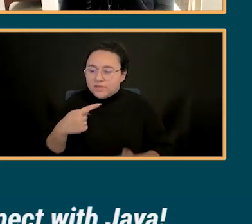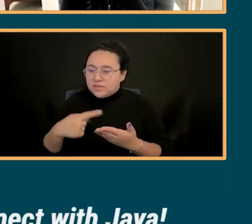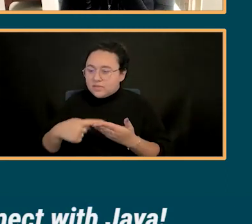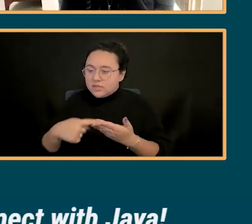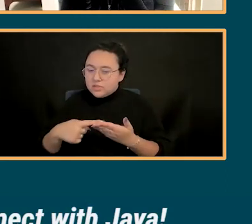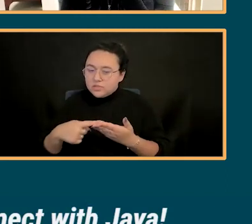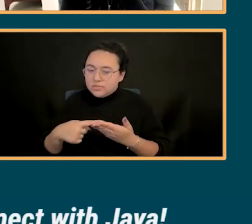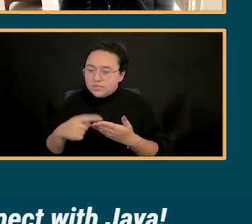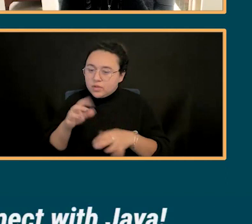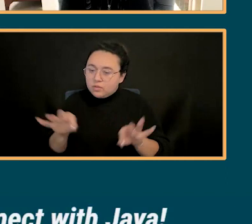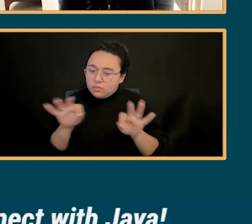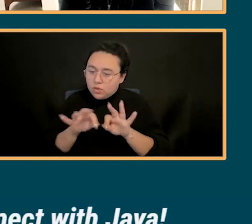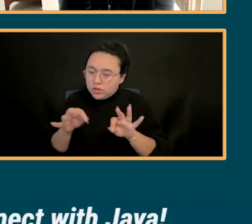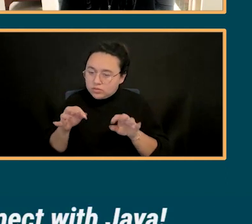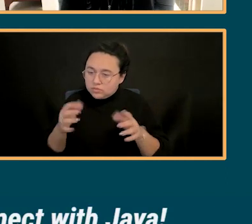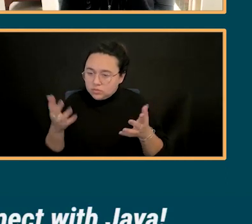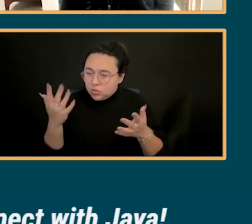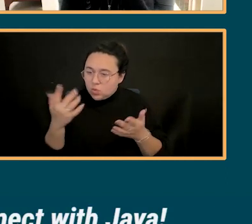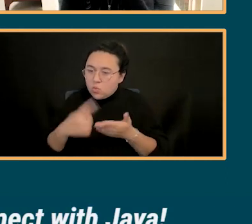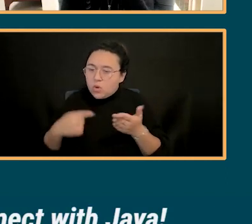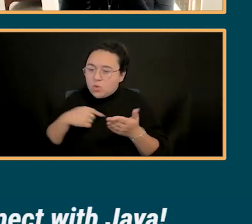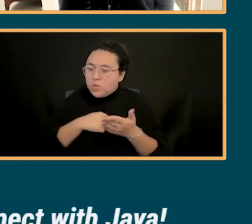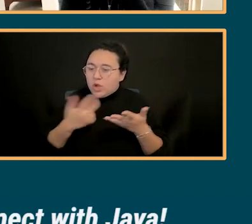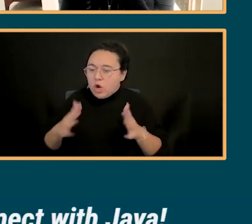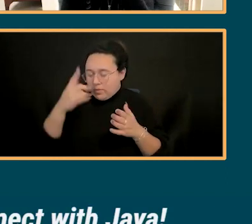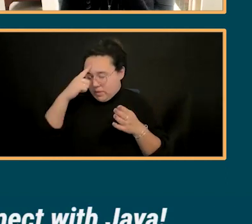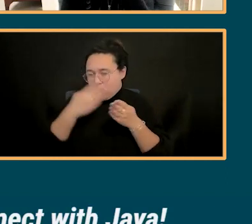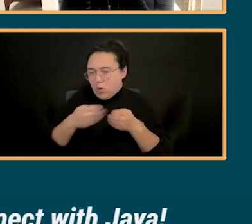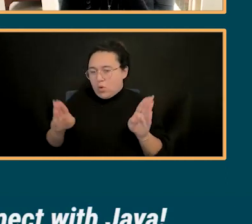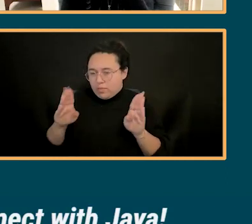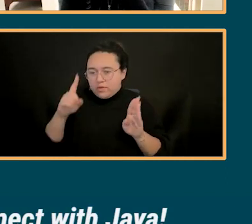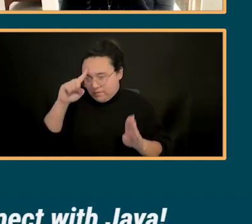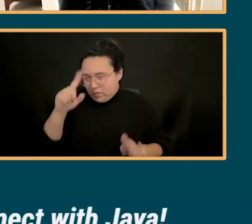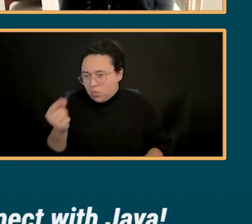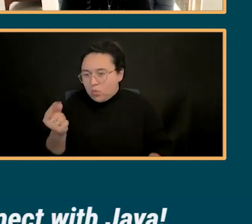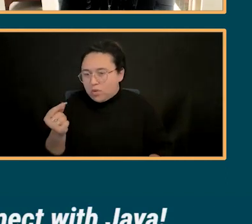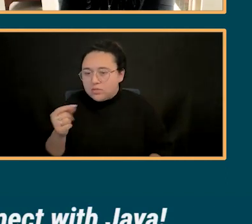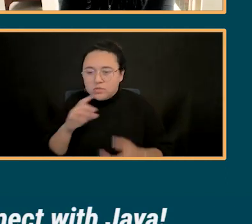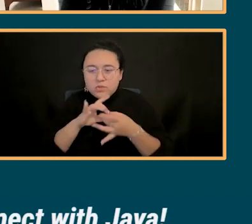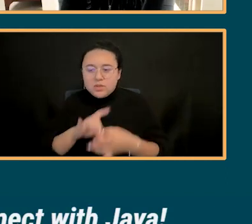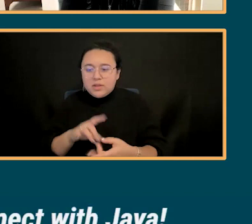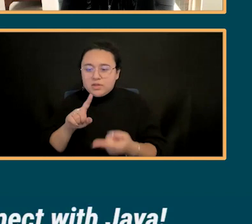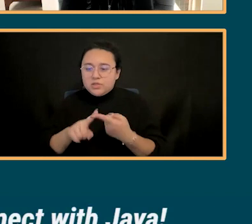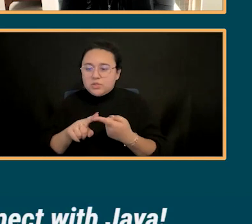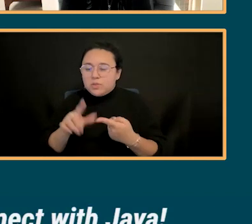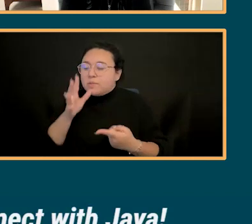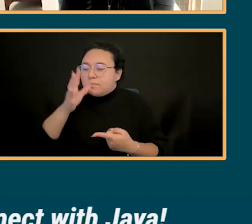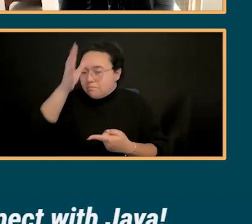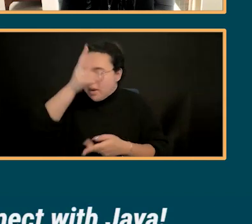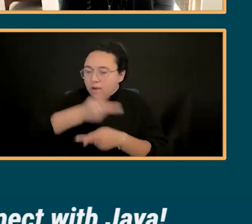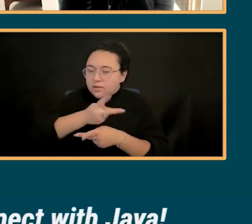discussion important? What do we need to already be opening our minds to as it pertains to